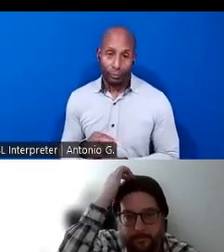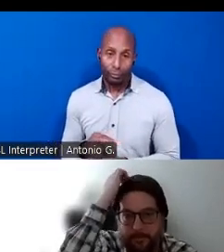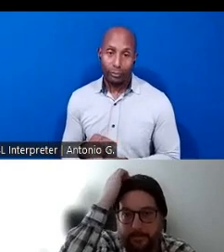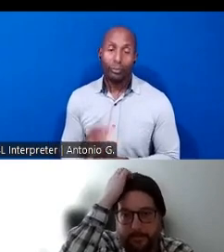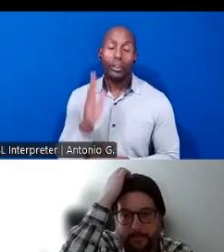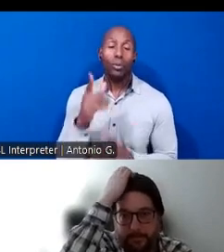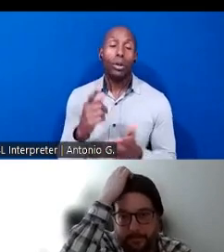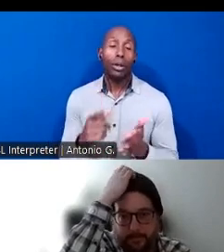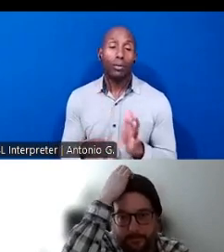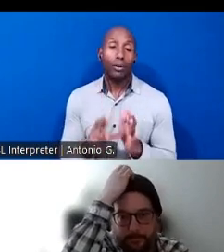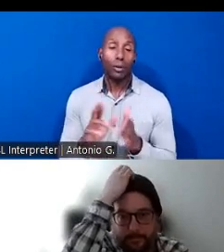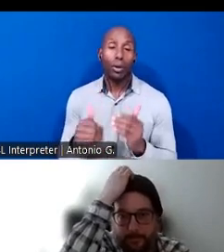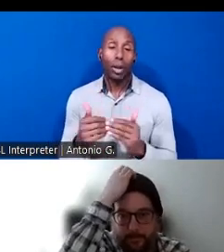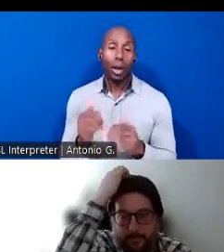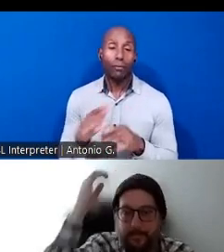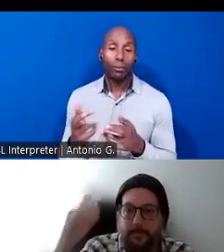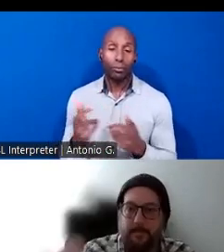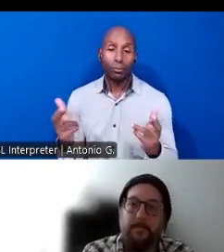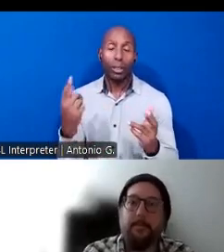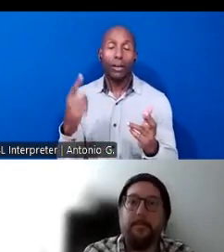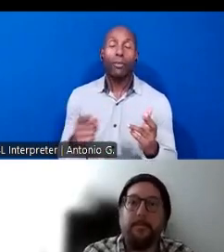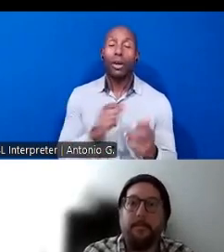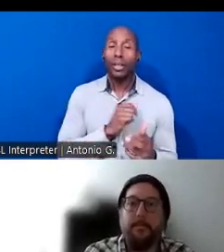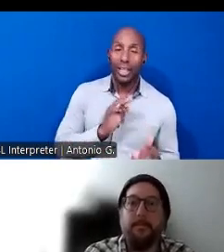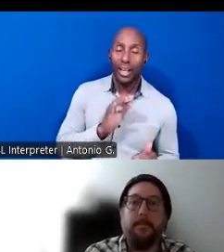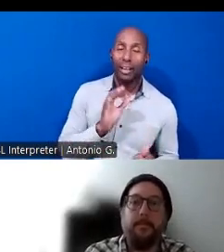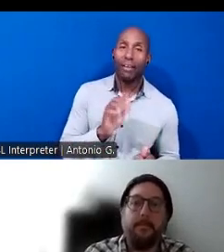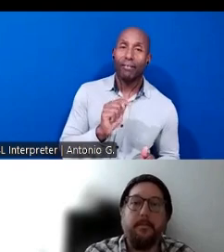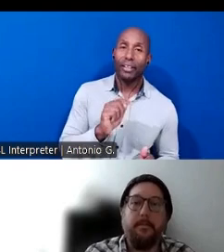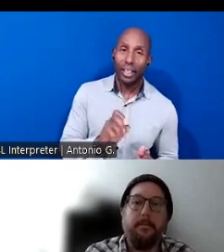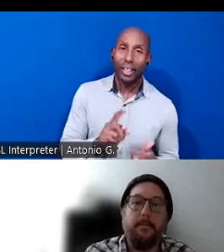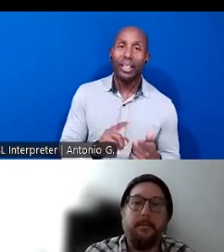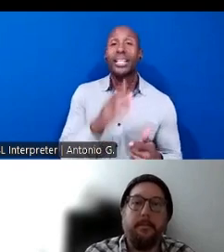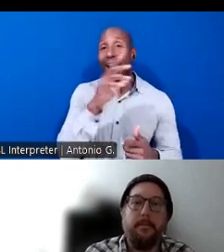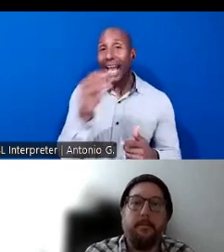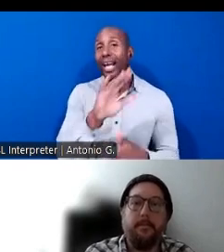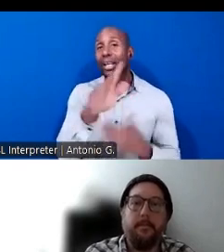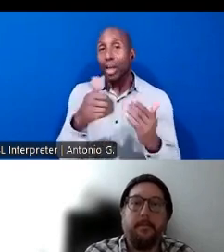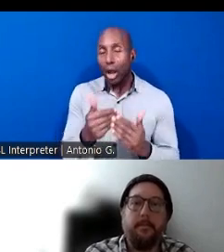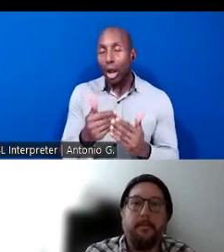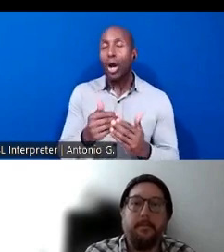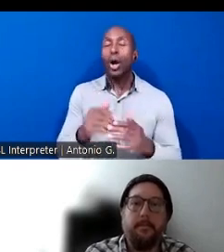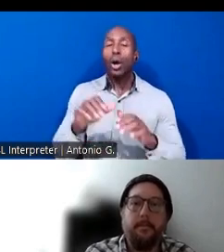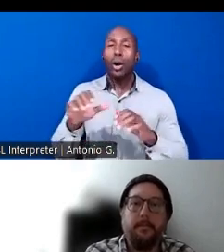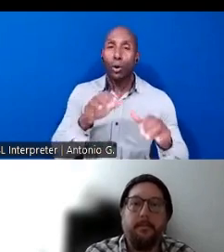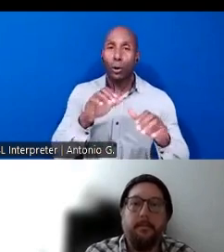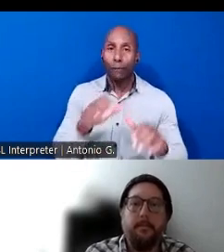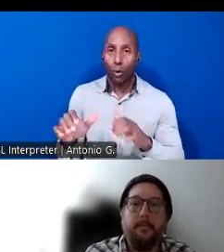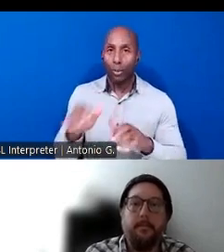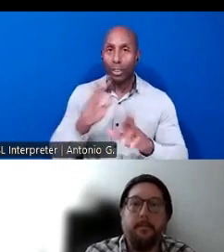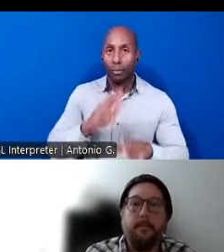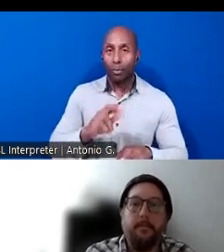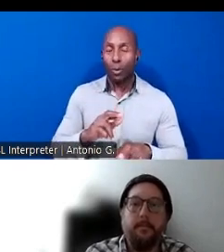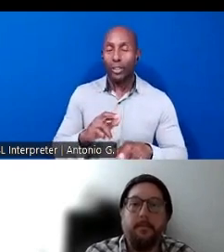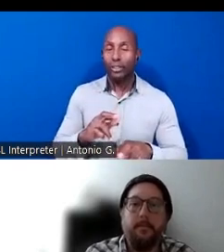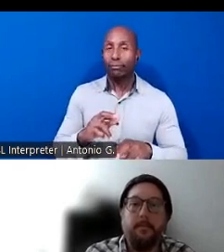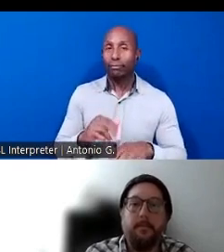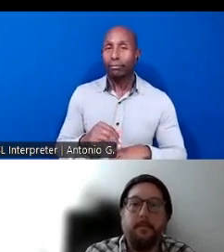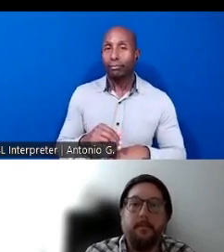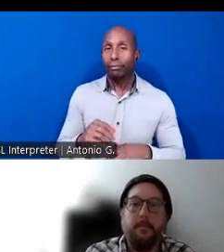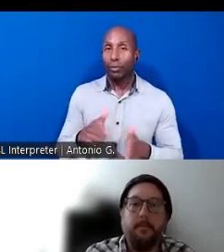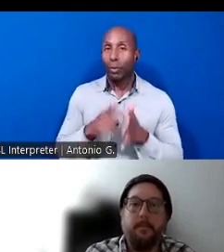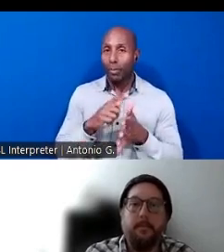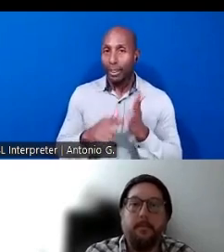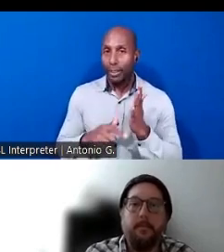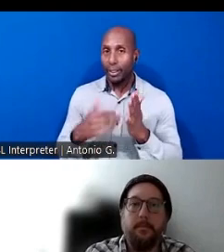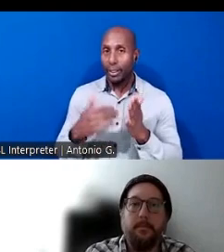for staff FTEs, but for all of the performance reporting needs. So at the end of the presentation, you'll have all